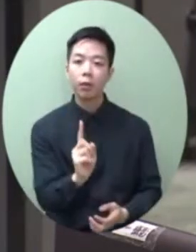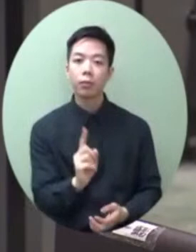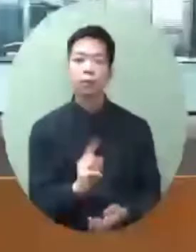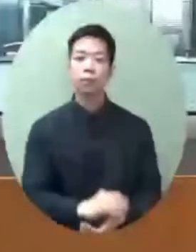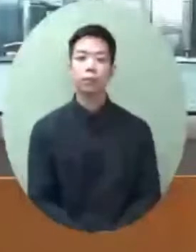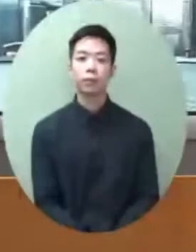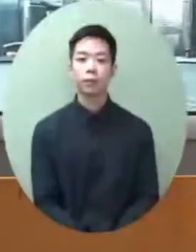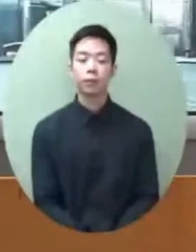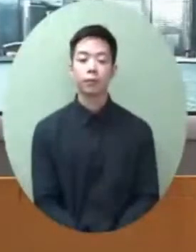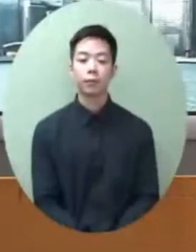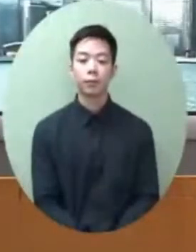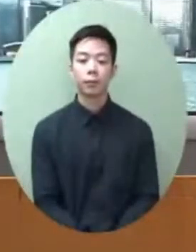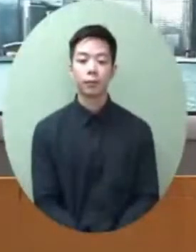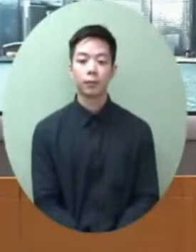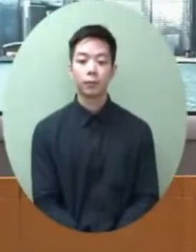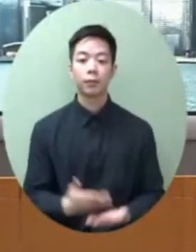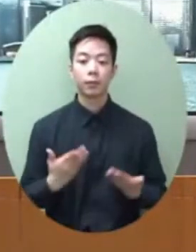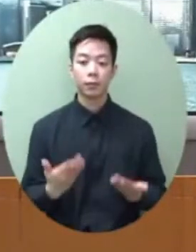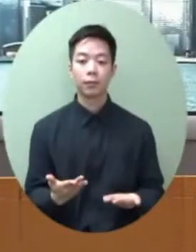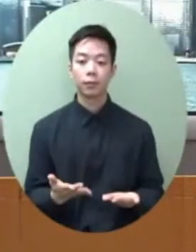look out for?